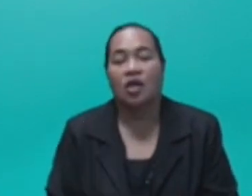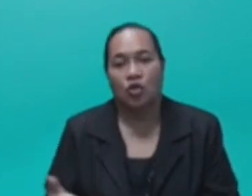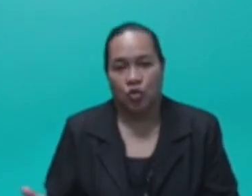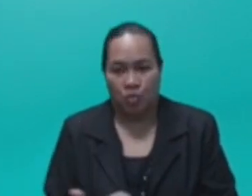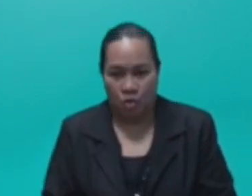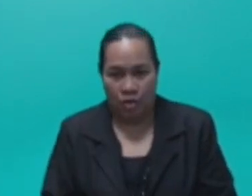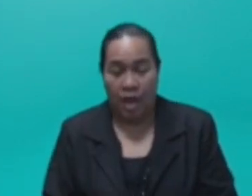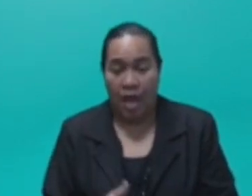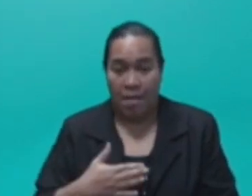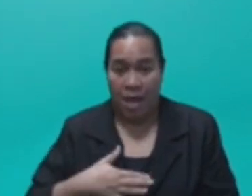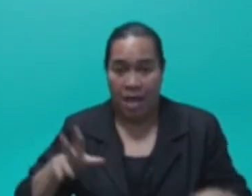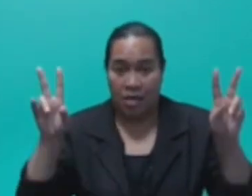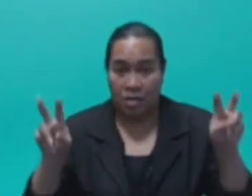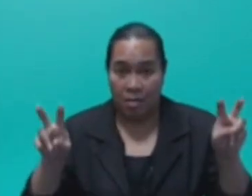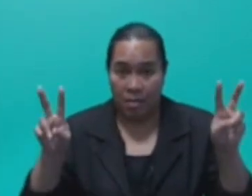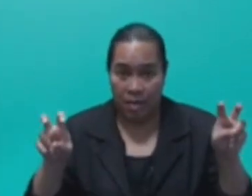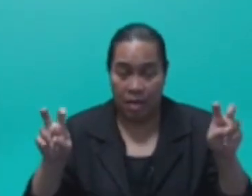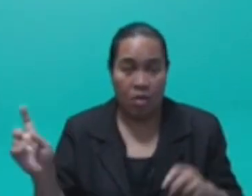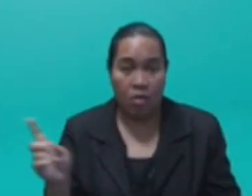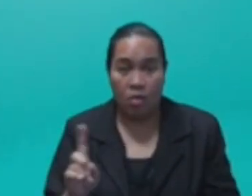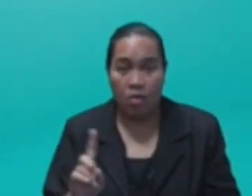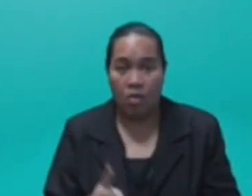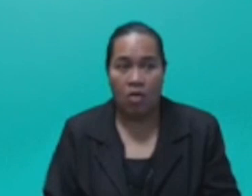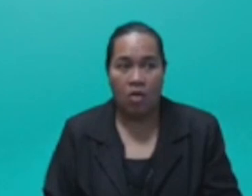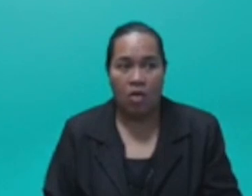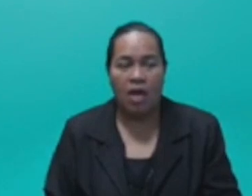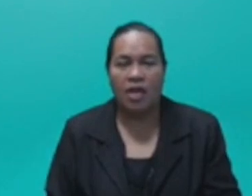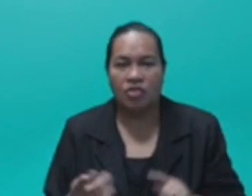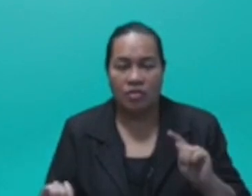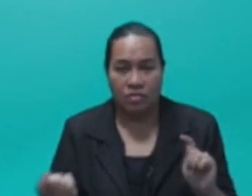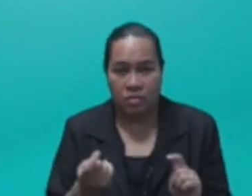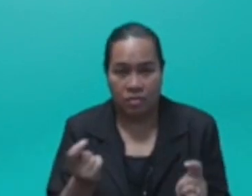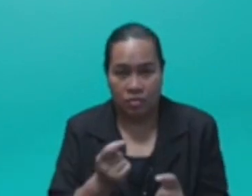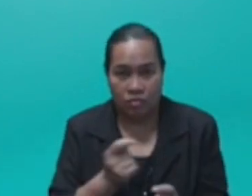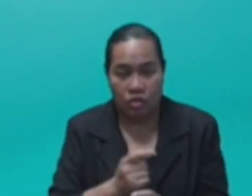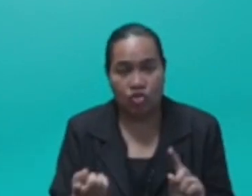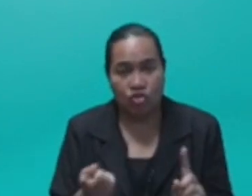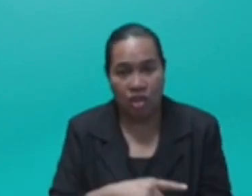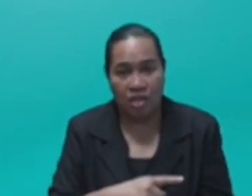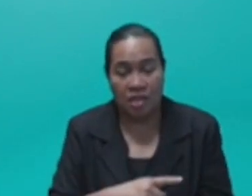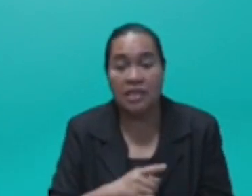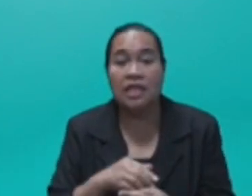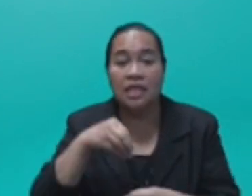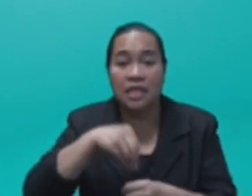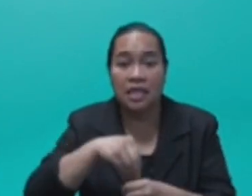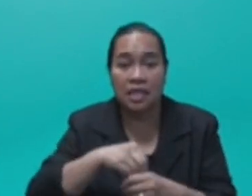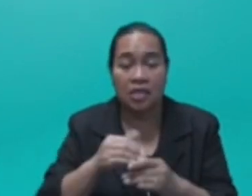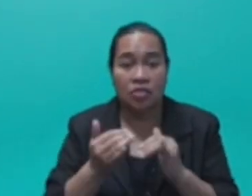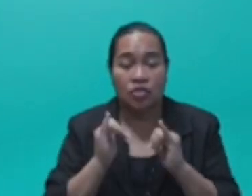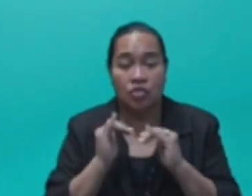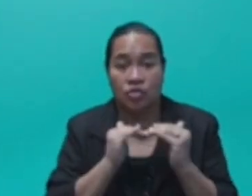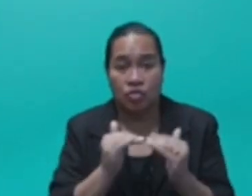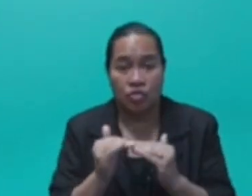Speaker, sir, my topic this morning is on the transformative changes in the judiciary, the DPP,